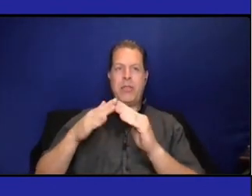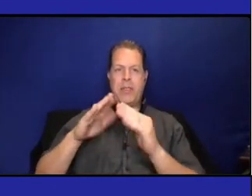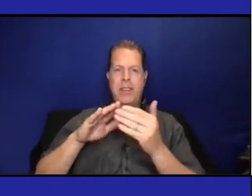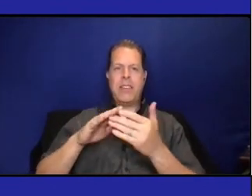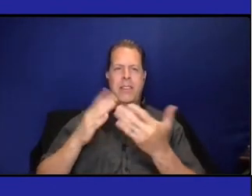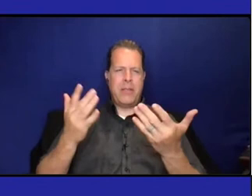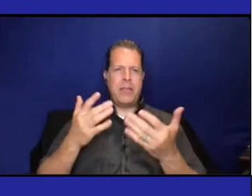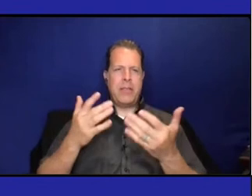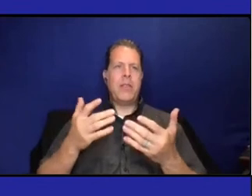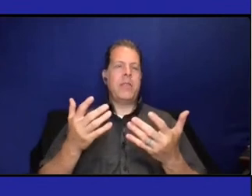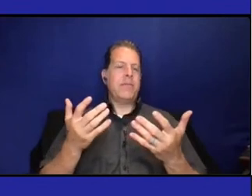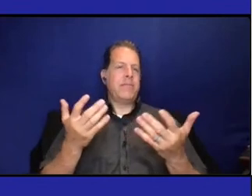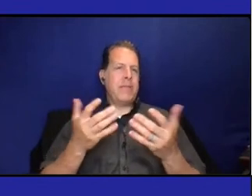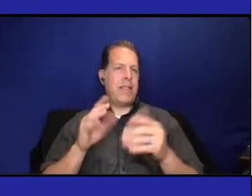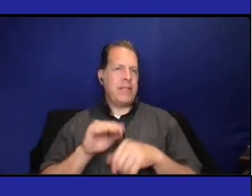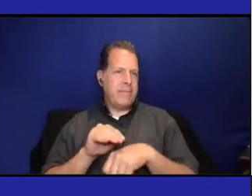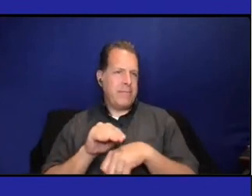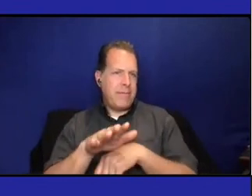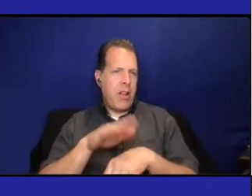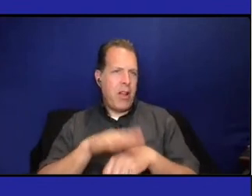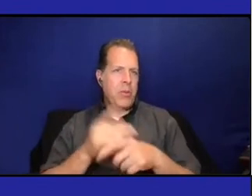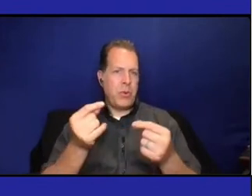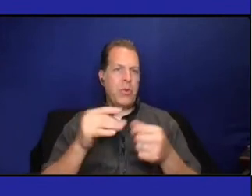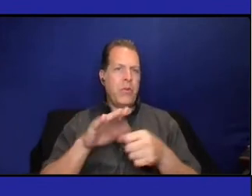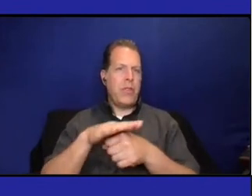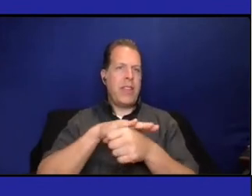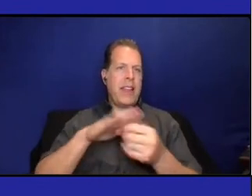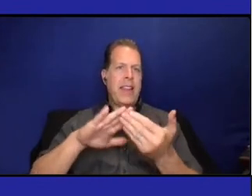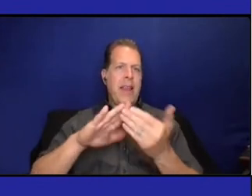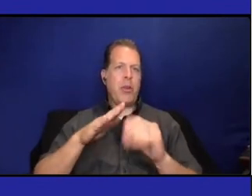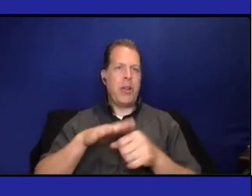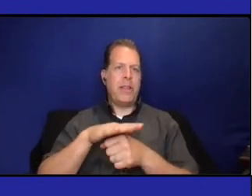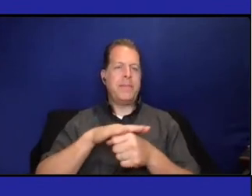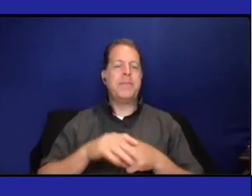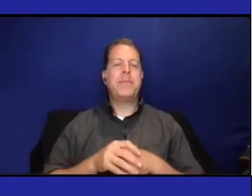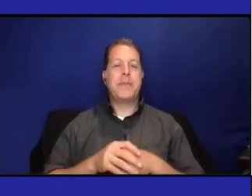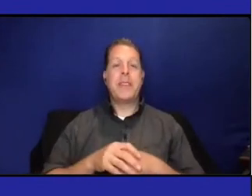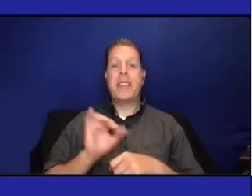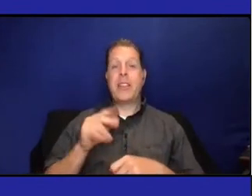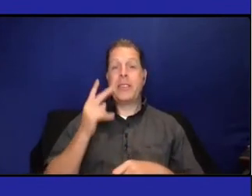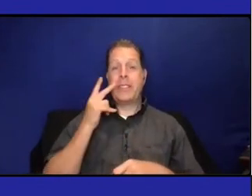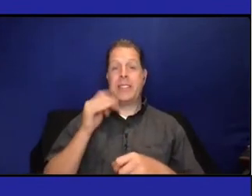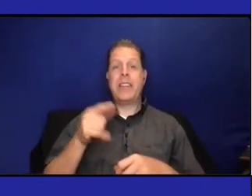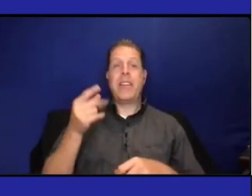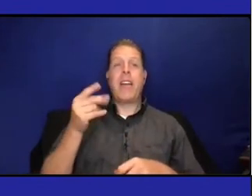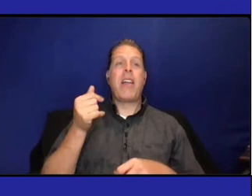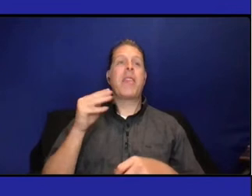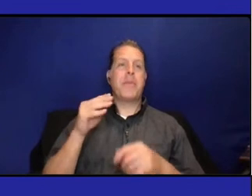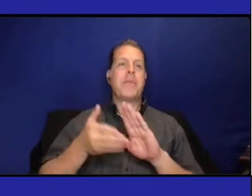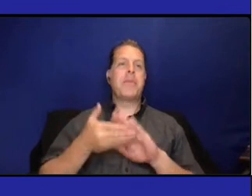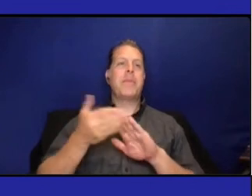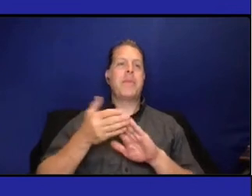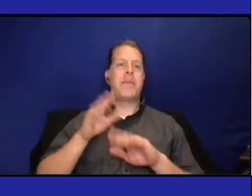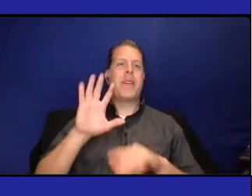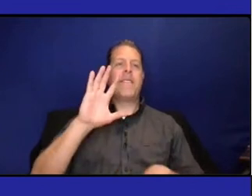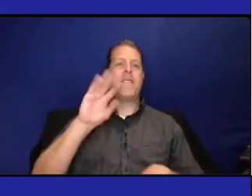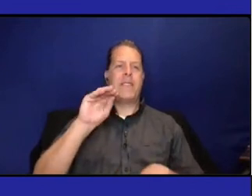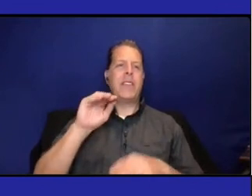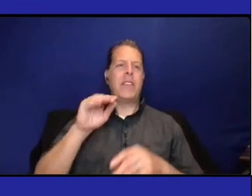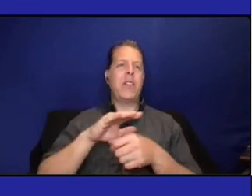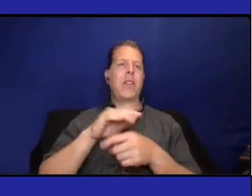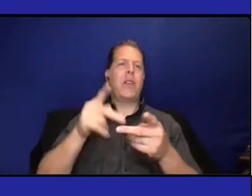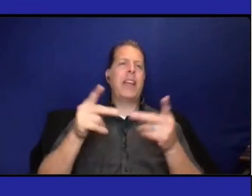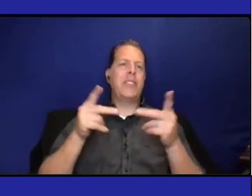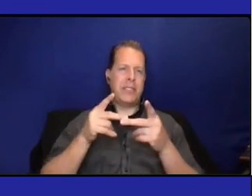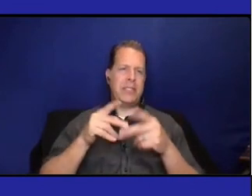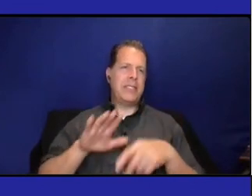to continue to do to support the neighborhood that it's in. So on the slide here, you can see Gotham Health operates 50 locations citywide, 13 of which are in